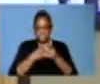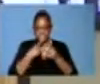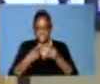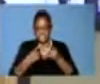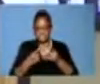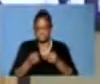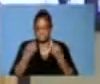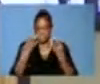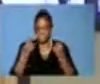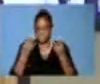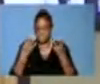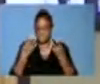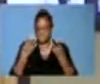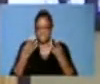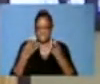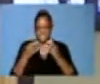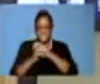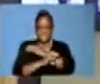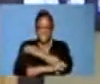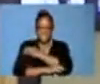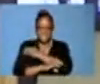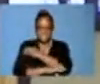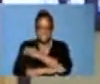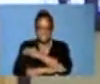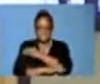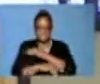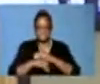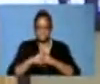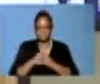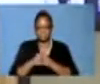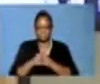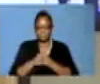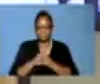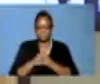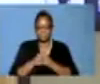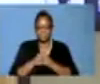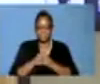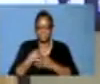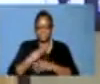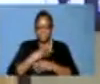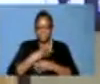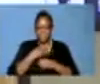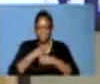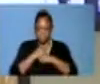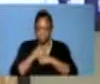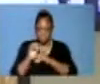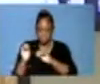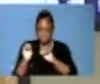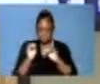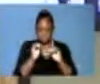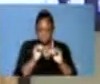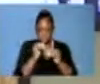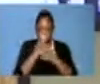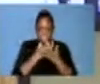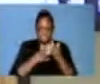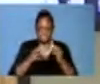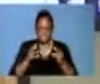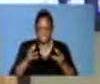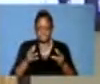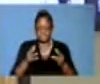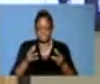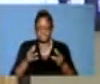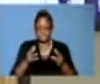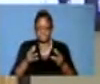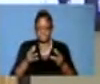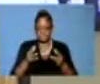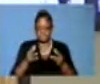many countries throughout the globe. While we are making great strides in some areas, regrettably,